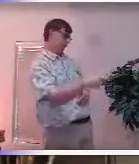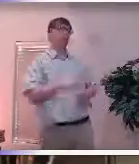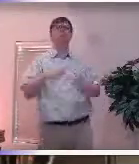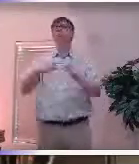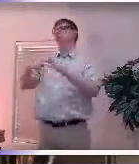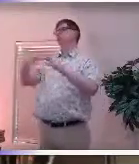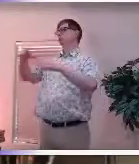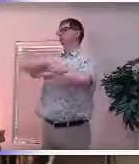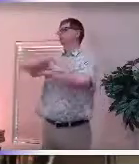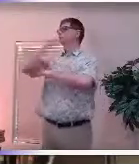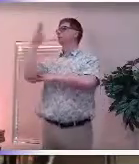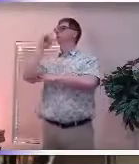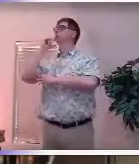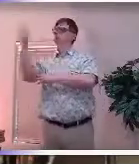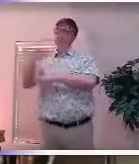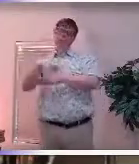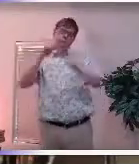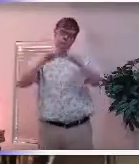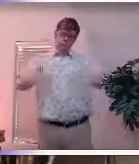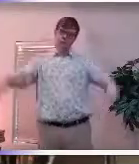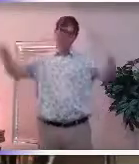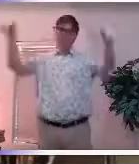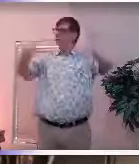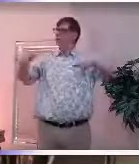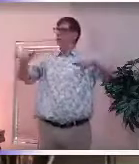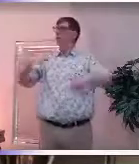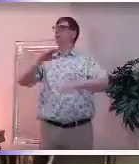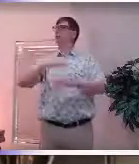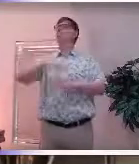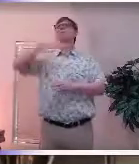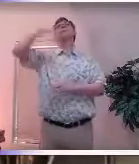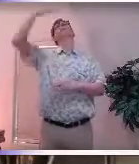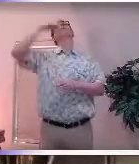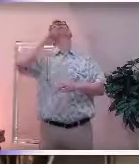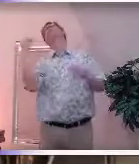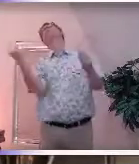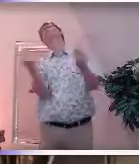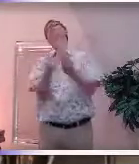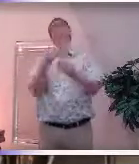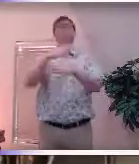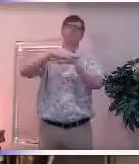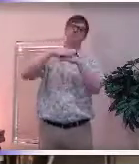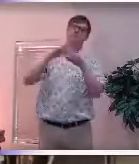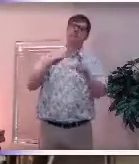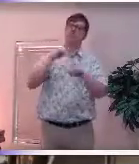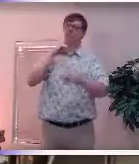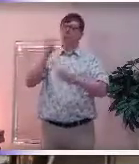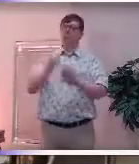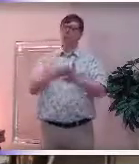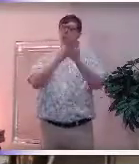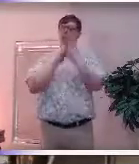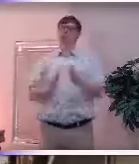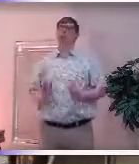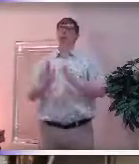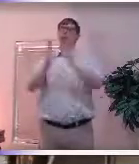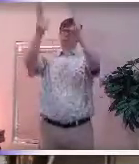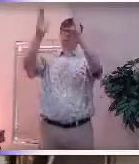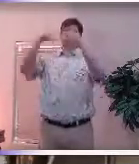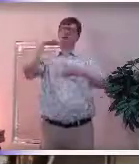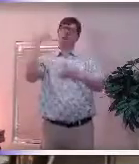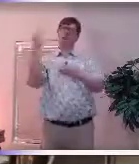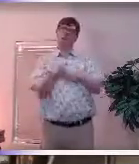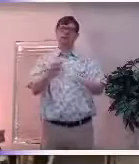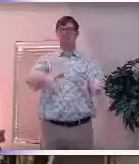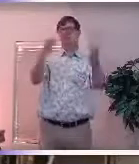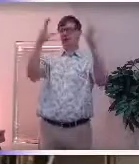in the room today, you're in the right place. Now, most of us, unless we were brought up in a cave with